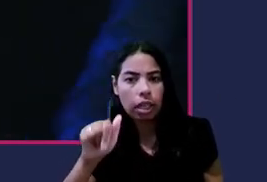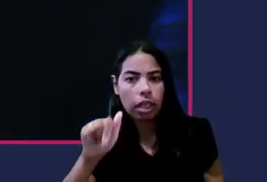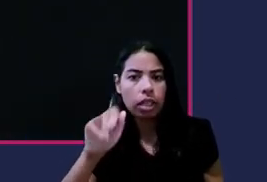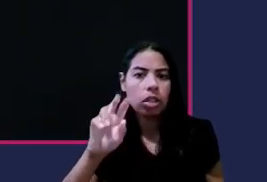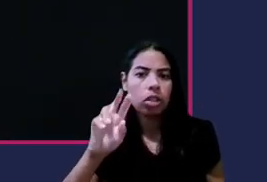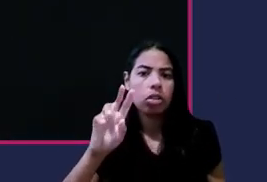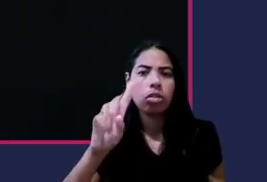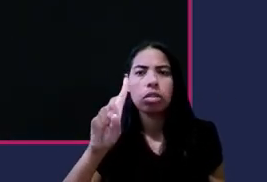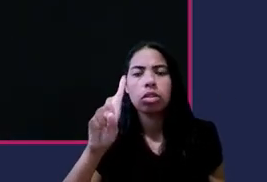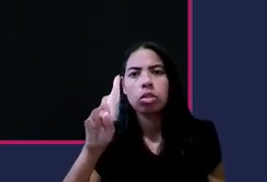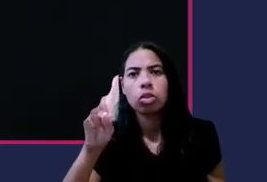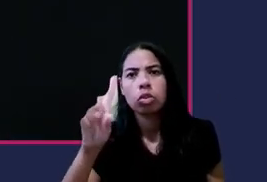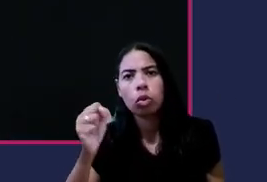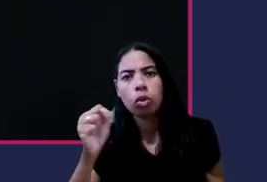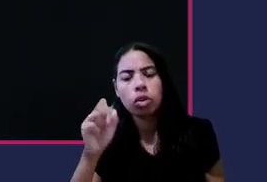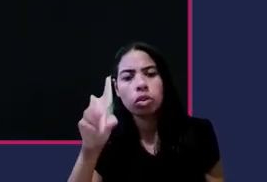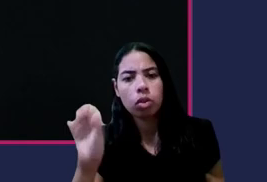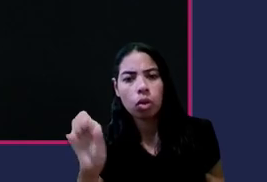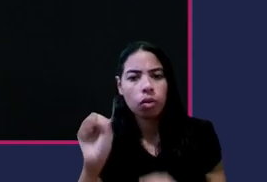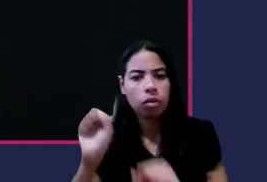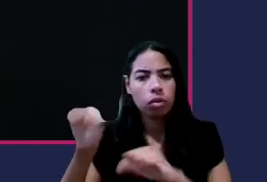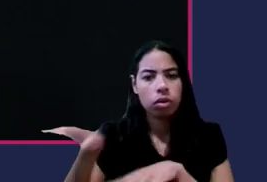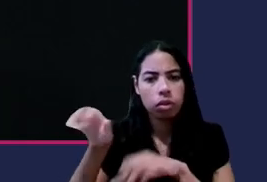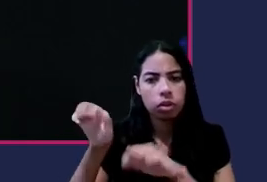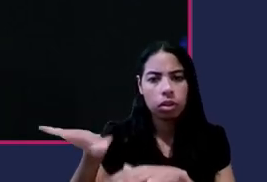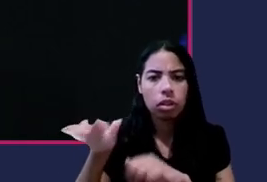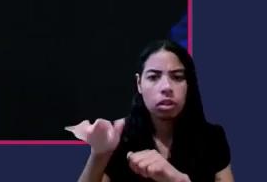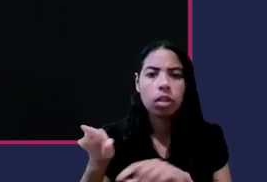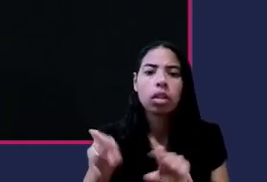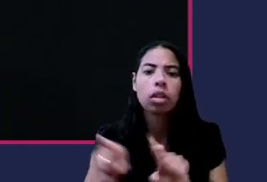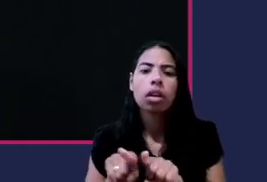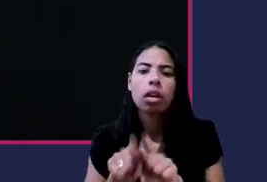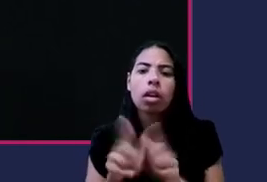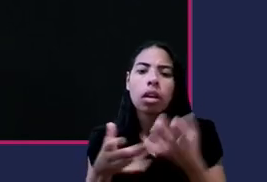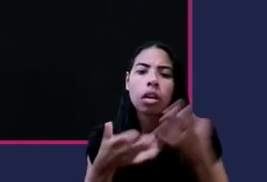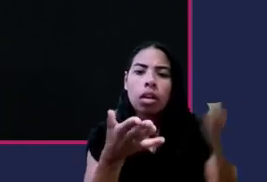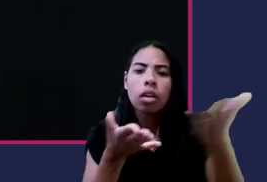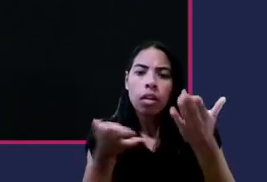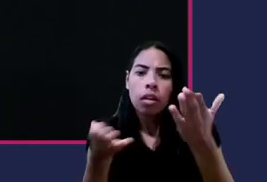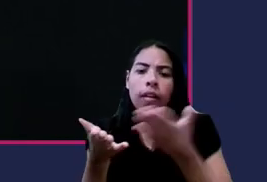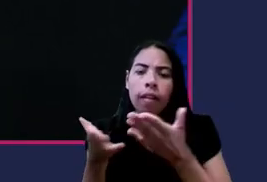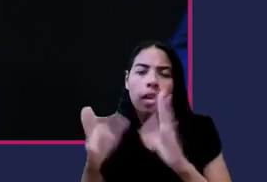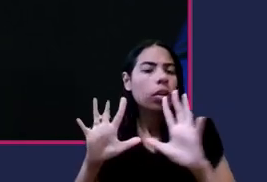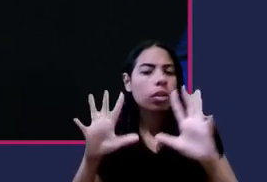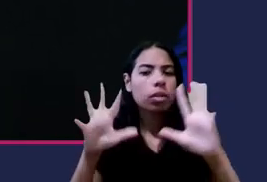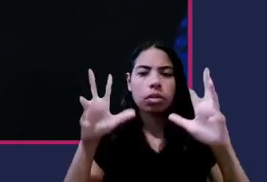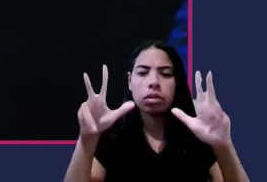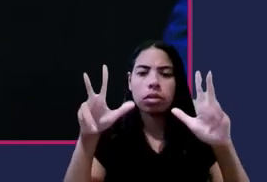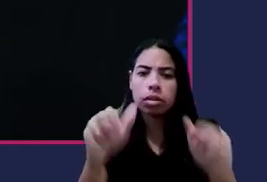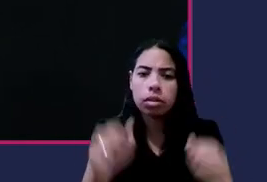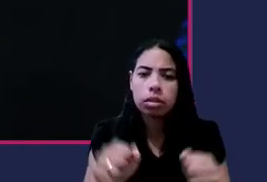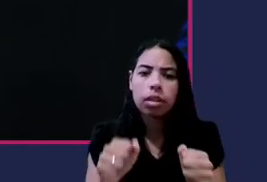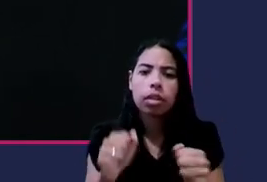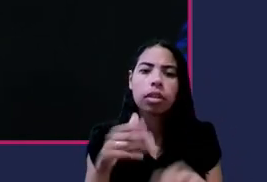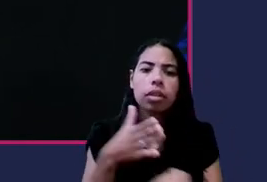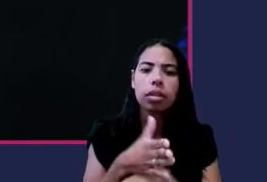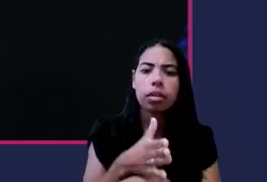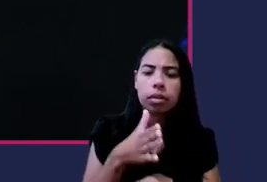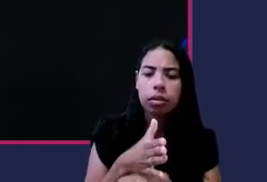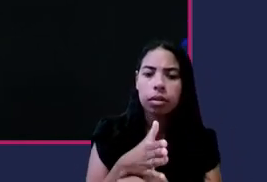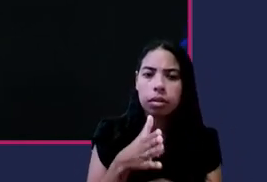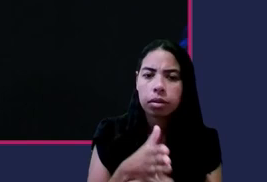17th, 18th of September. We're going to have another forum. I'd like to invite all the entities